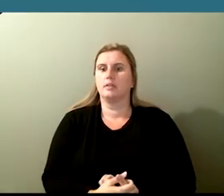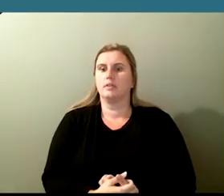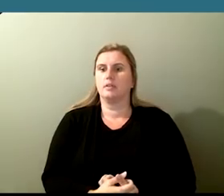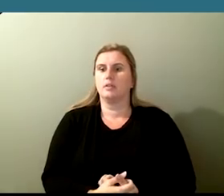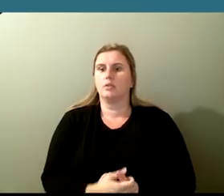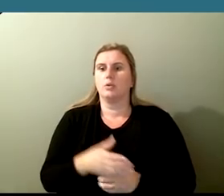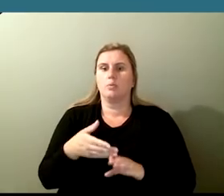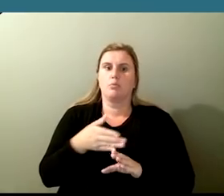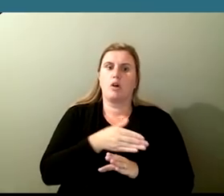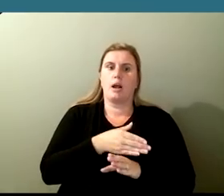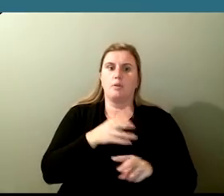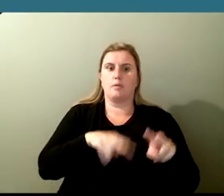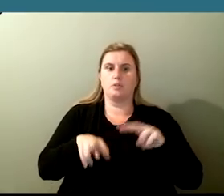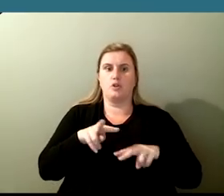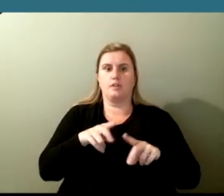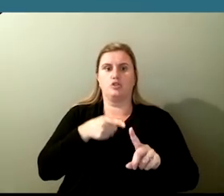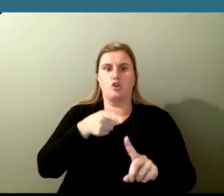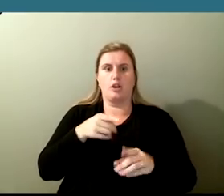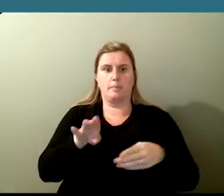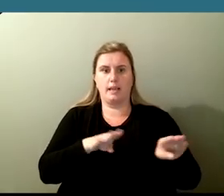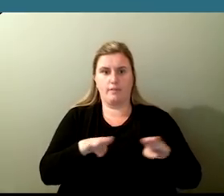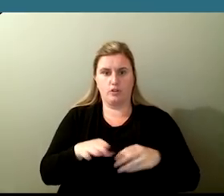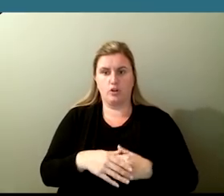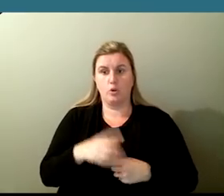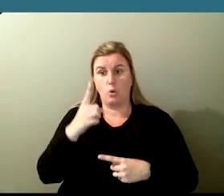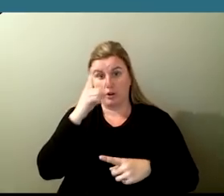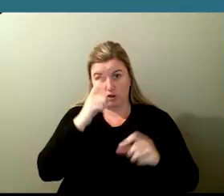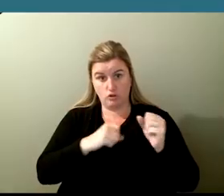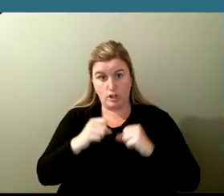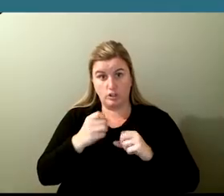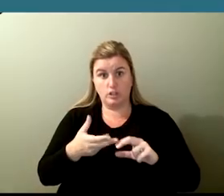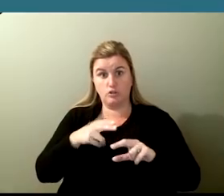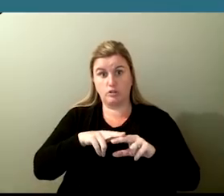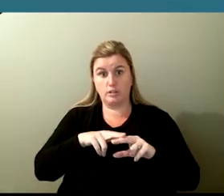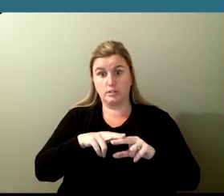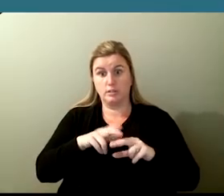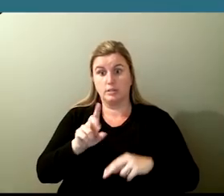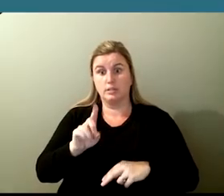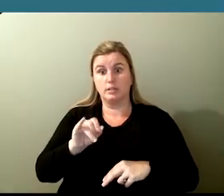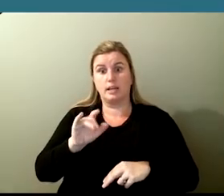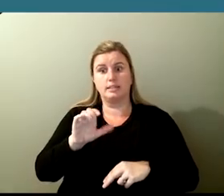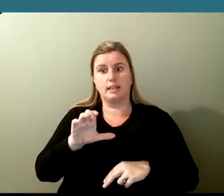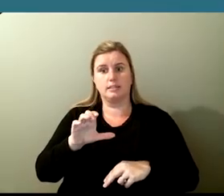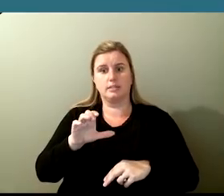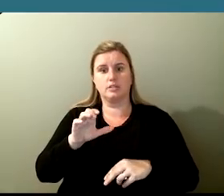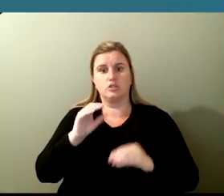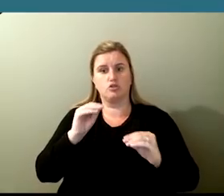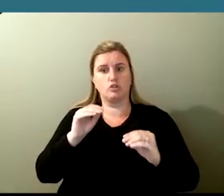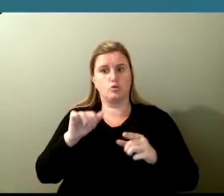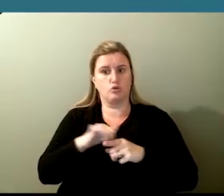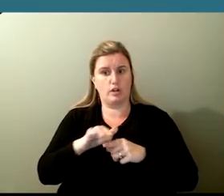or prior observing target behavior. One of those strategies includes didactic instruction or training. So what